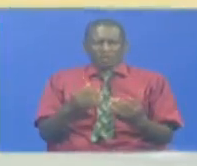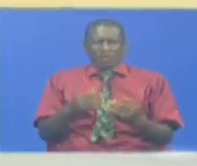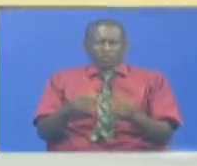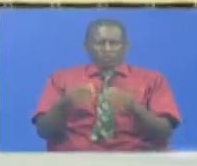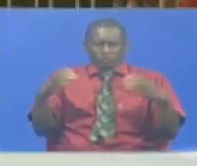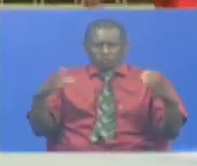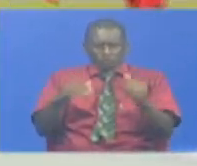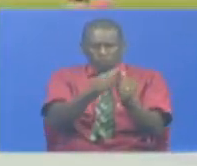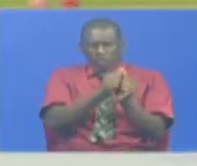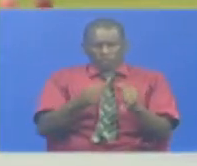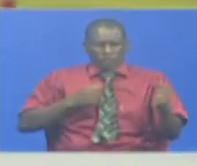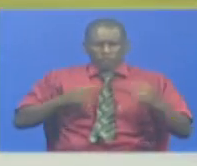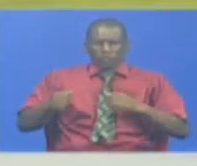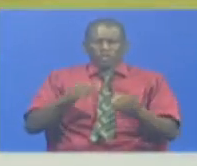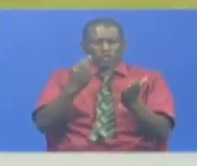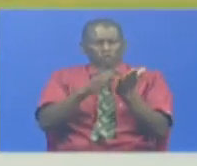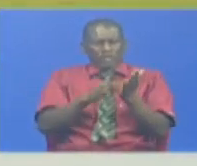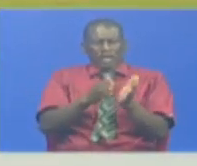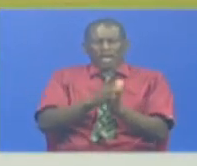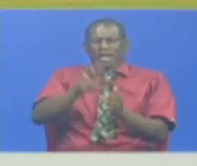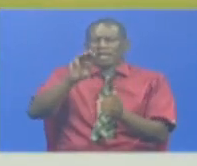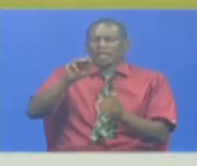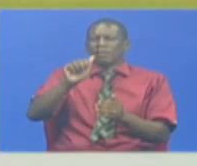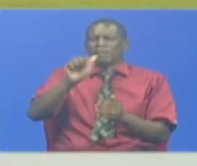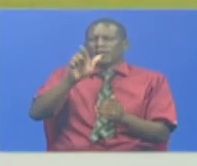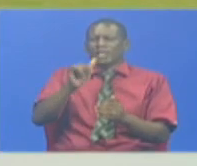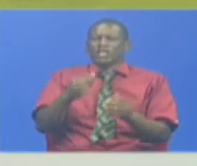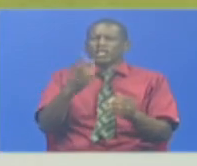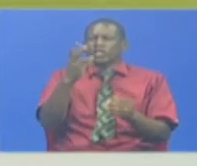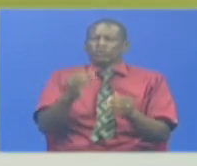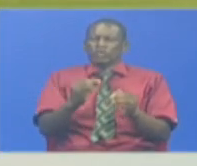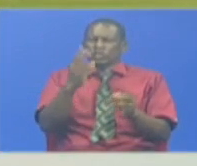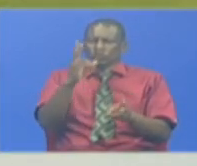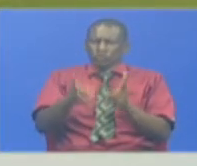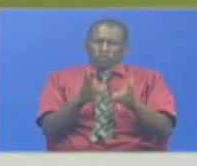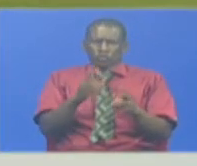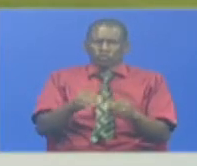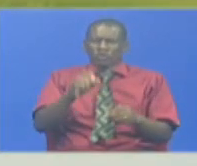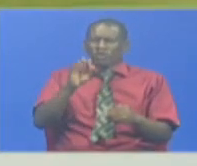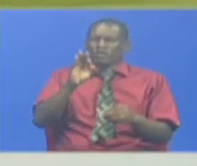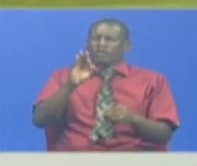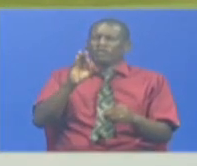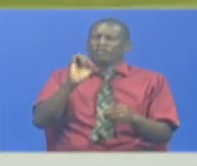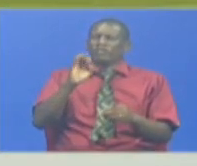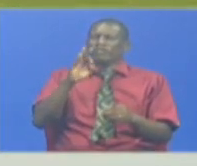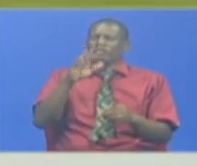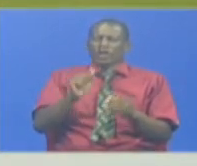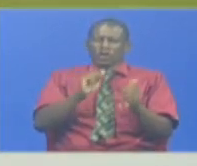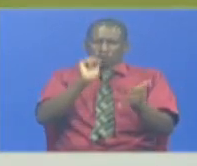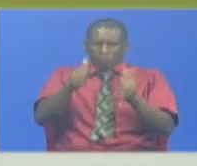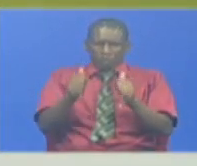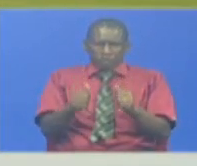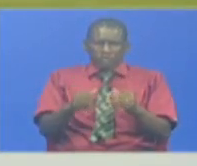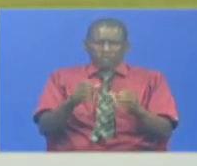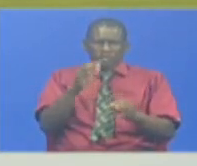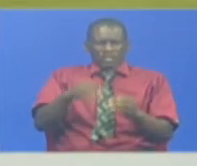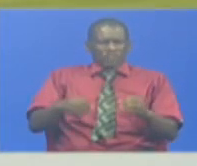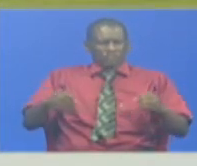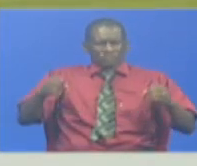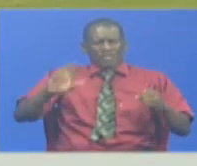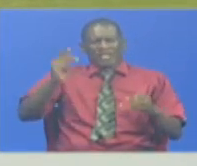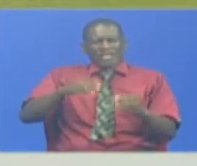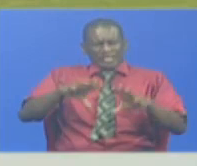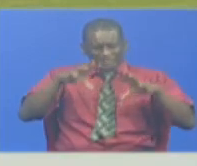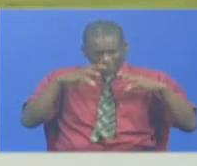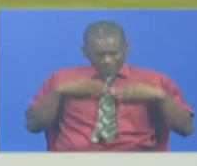Rwanda, Uganda and Mali in the 2022 FIFA World Cup qualifiers. If Kenya is cleared to play despite the Adel